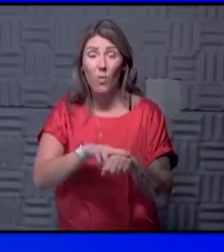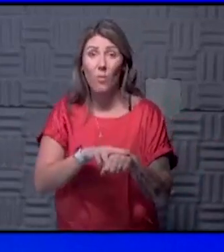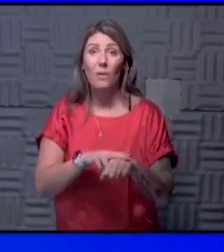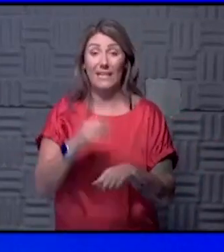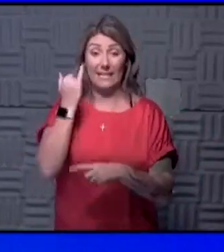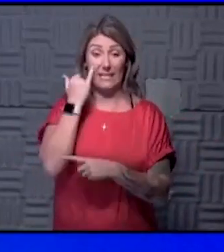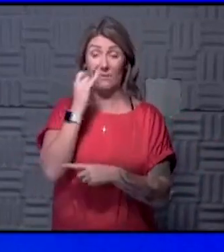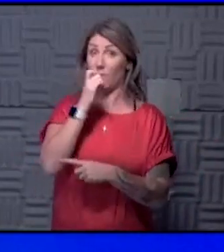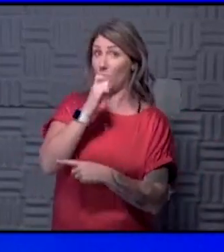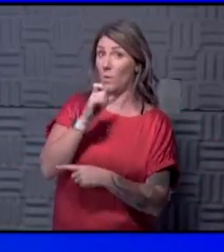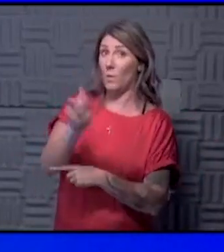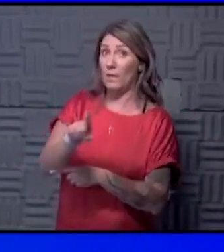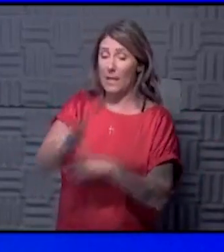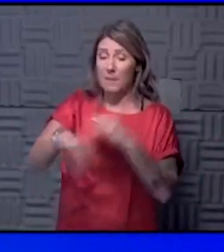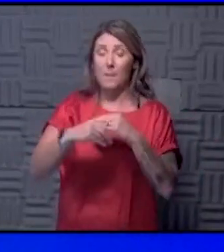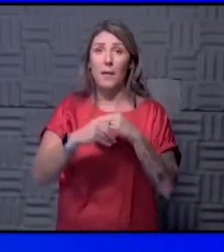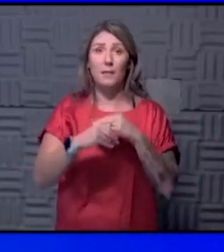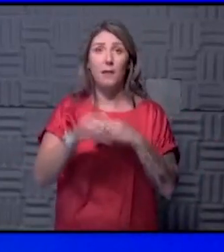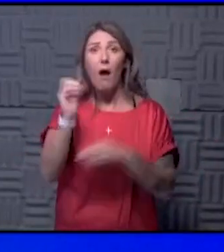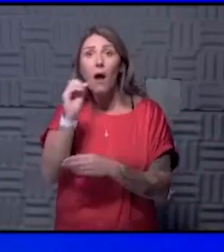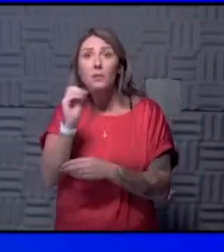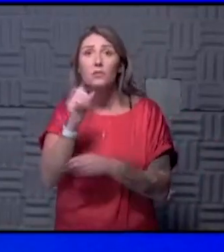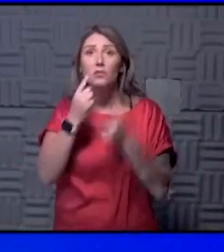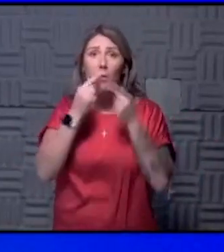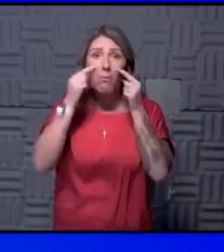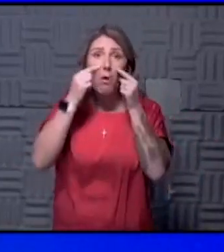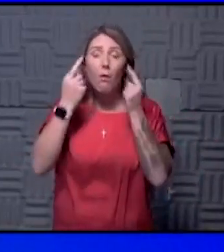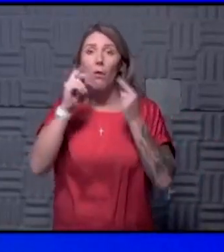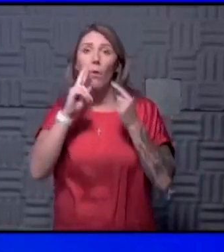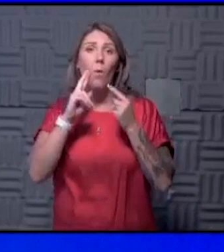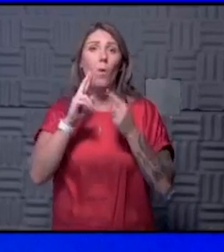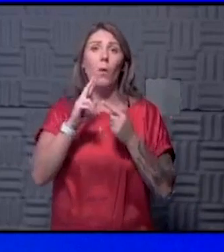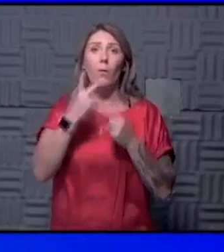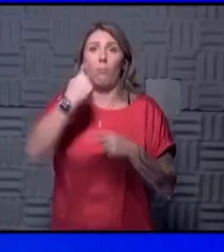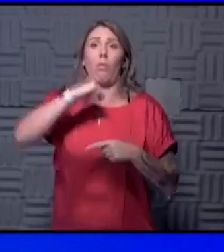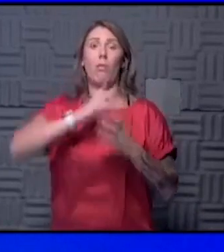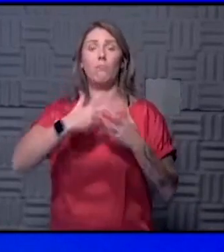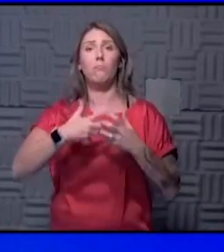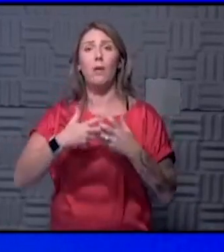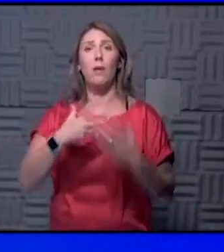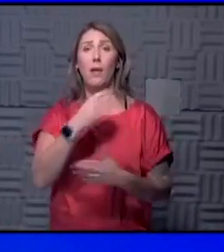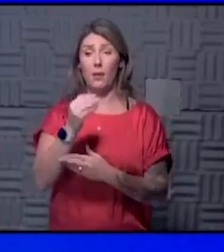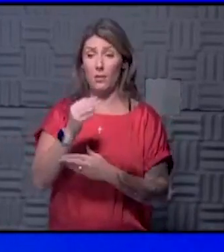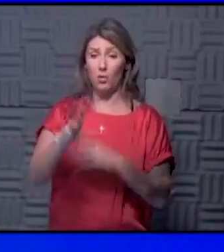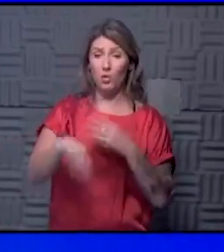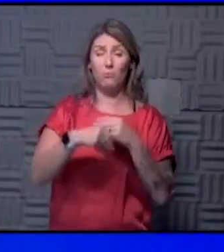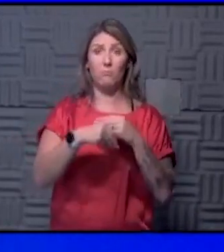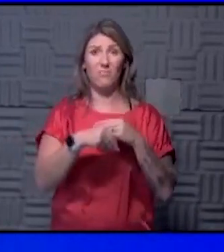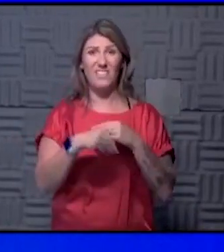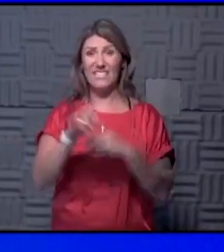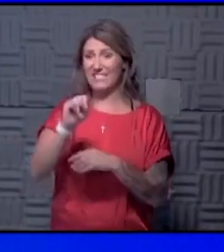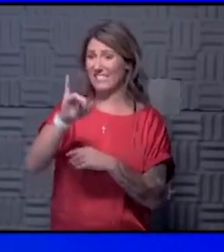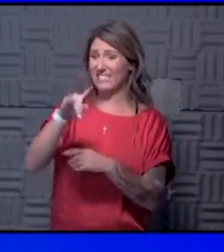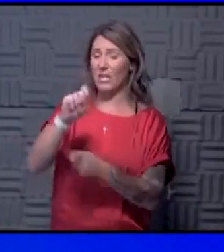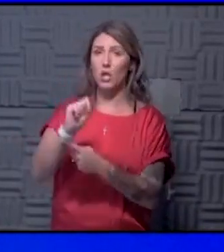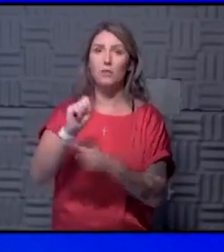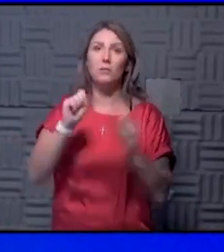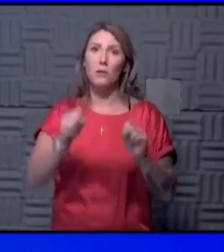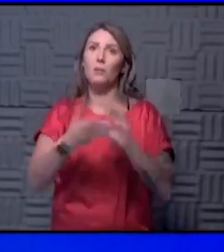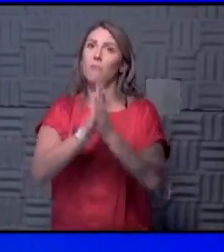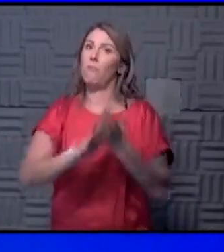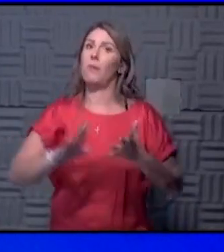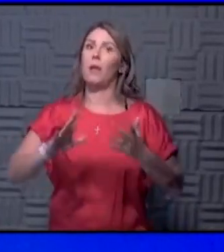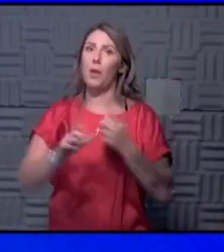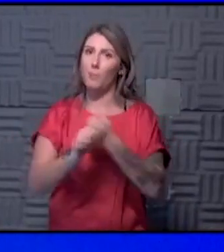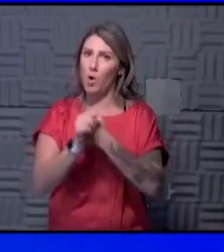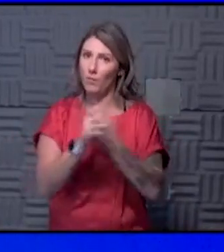don't need supplemental oxygen, or if you don't have those low oxygen levels and you get steroids, it could actually be harmful. So there are